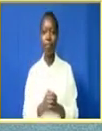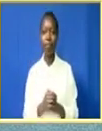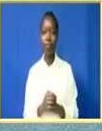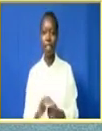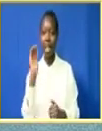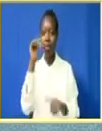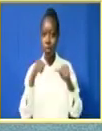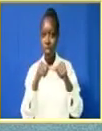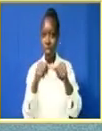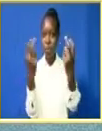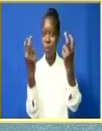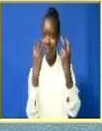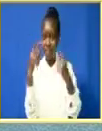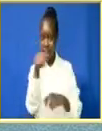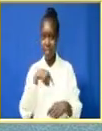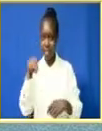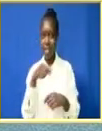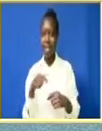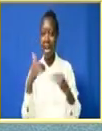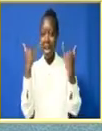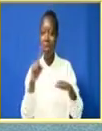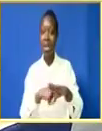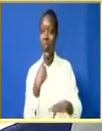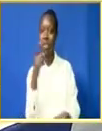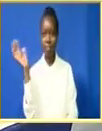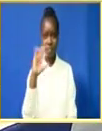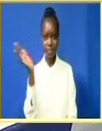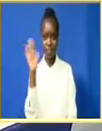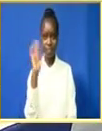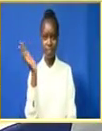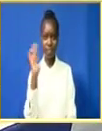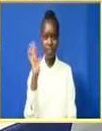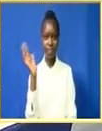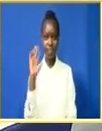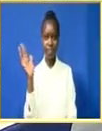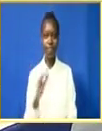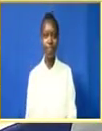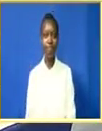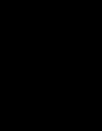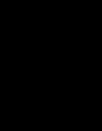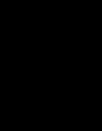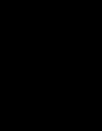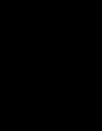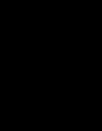ask you to continue joining us. Until next time, it's goodbye.